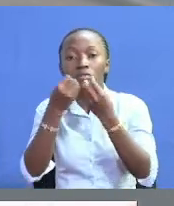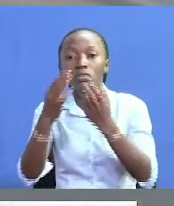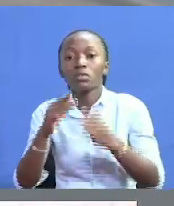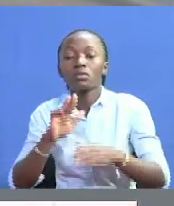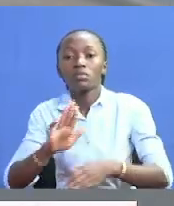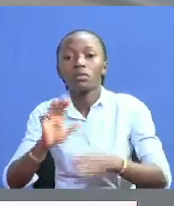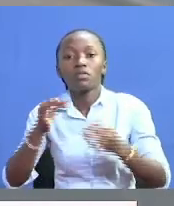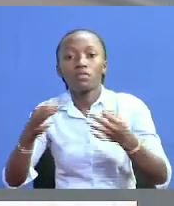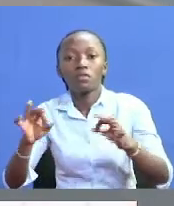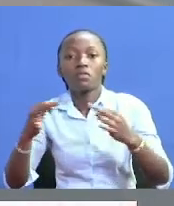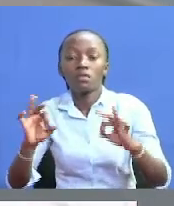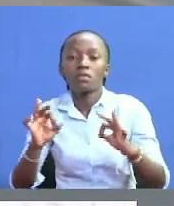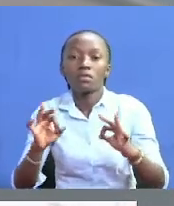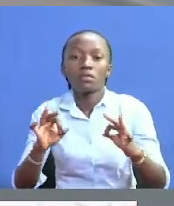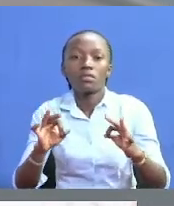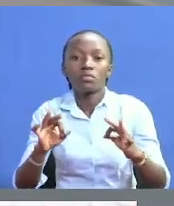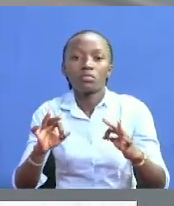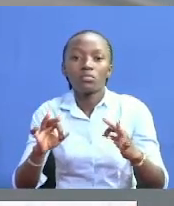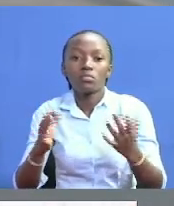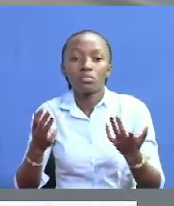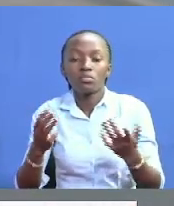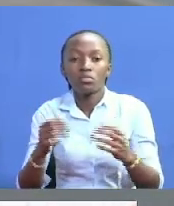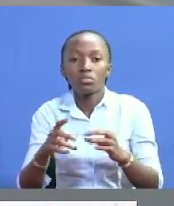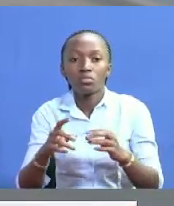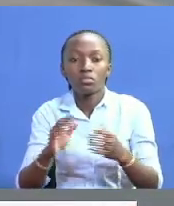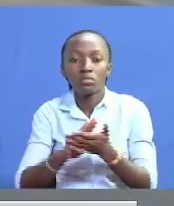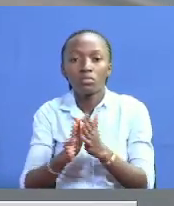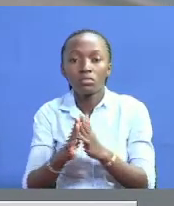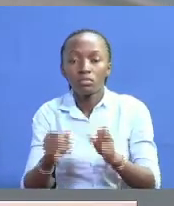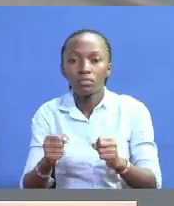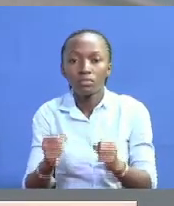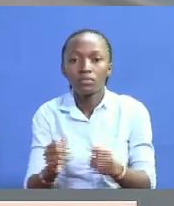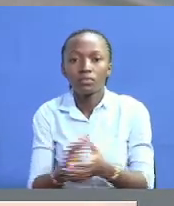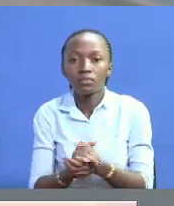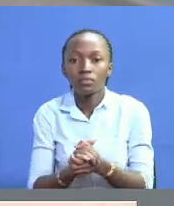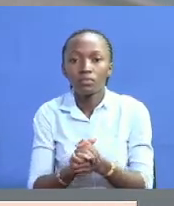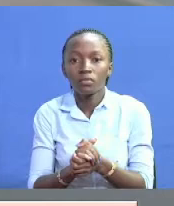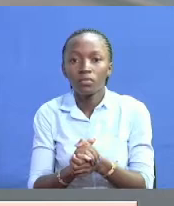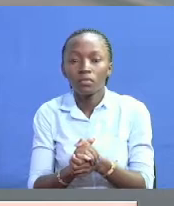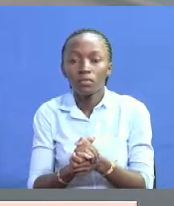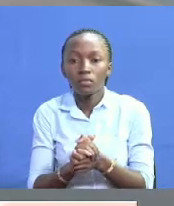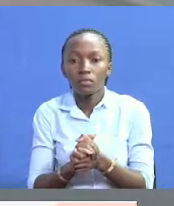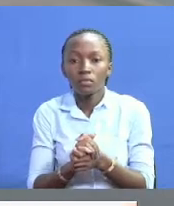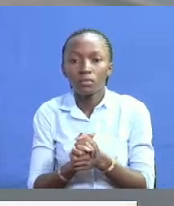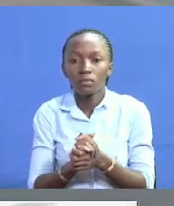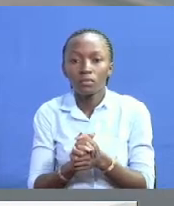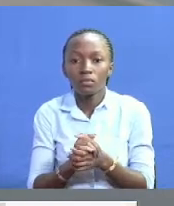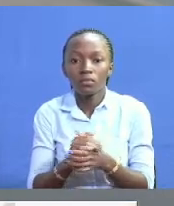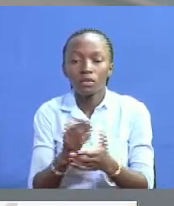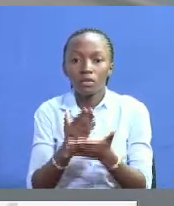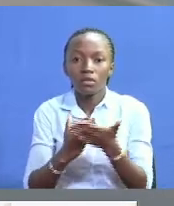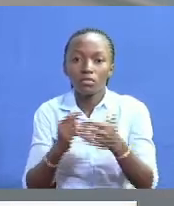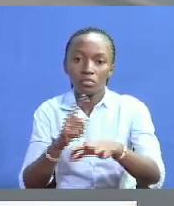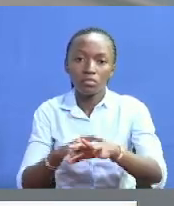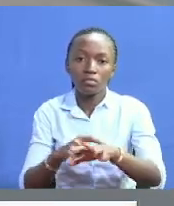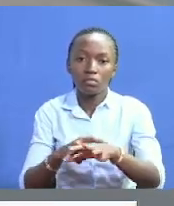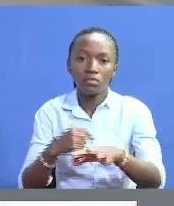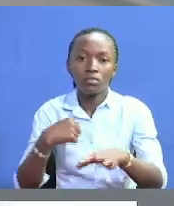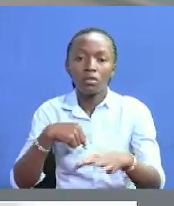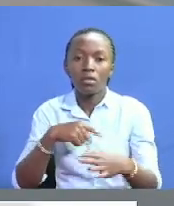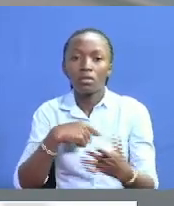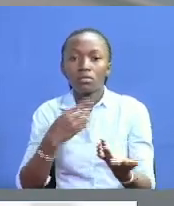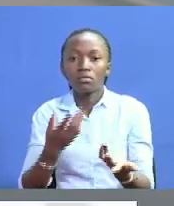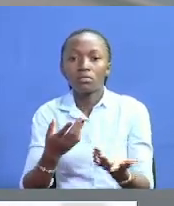much as we are student leaders in the university, also the university has a structure and has a management. So sometimes we are